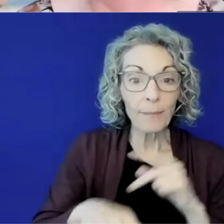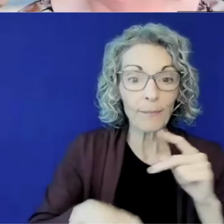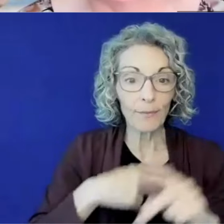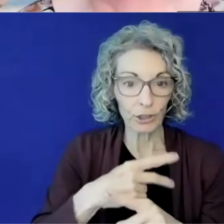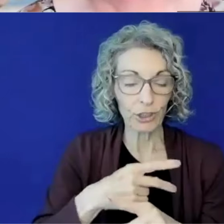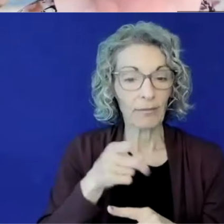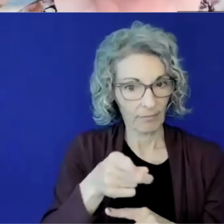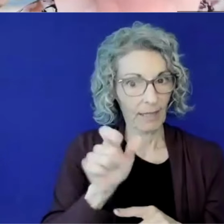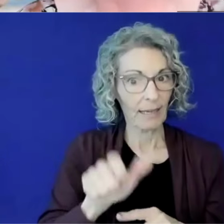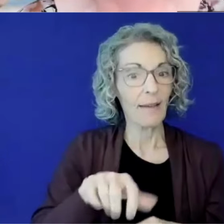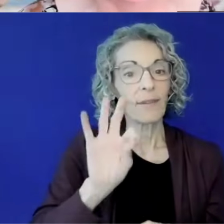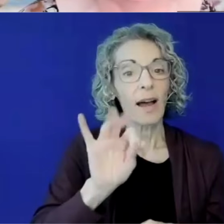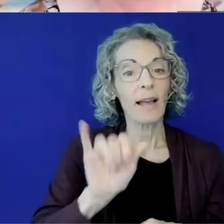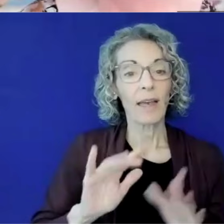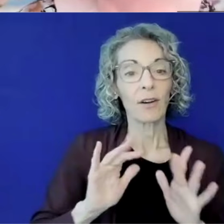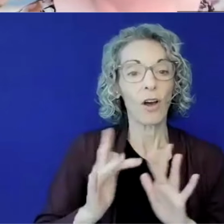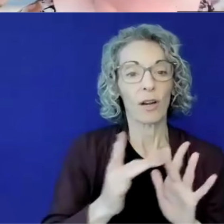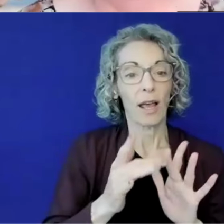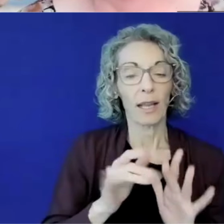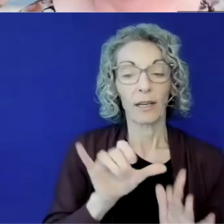find online at